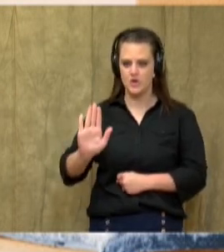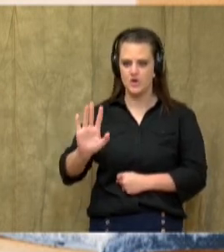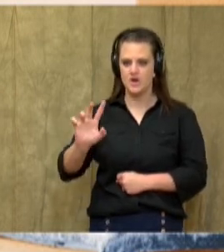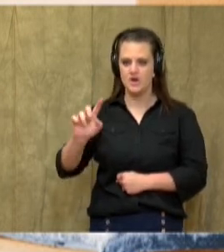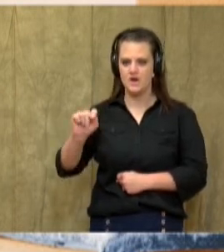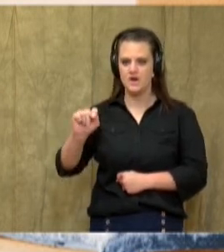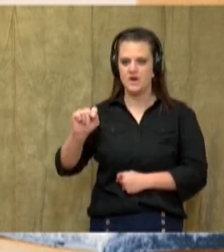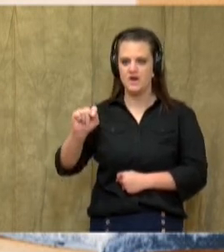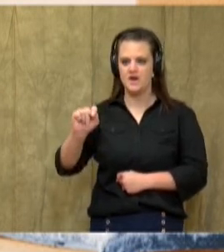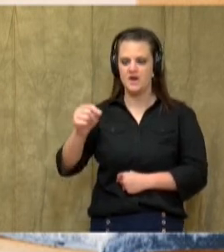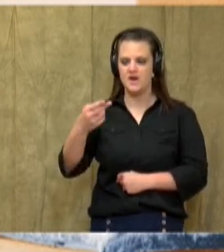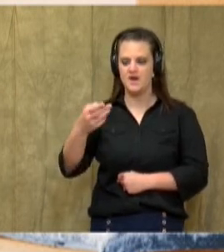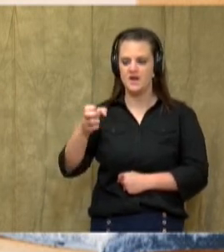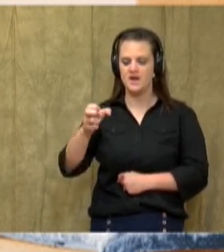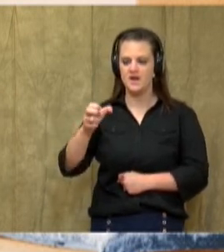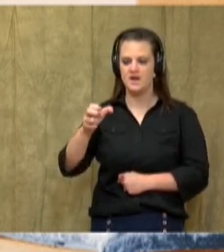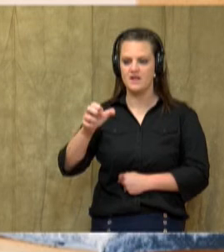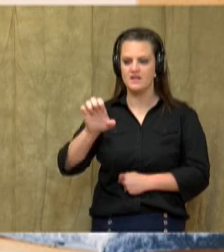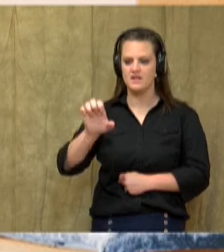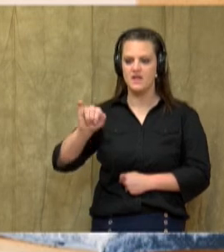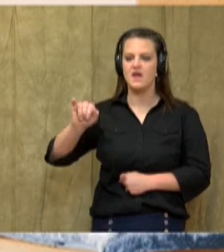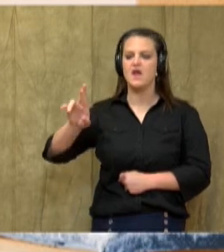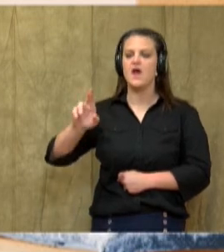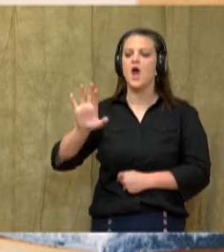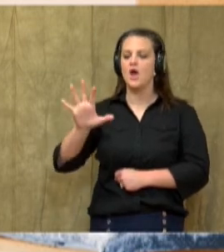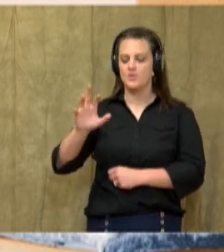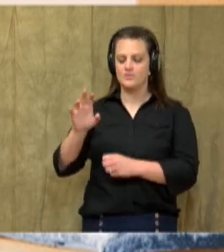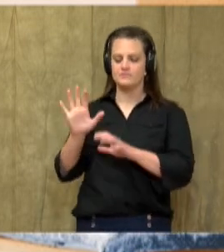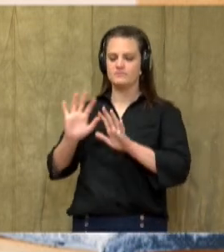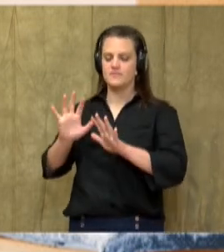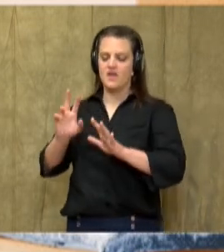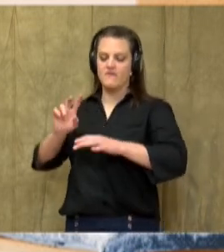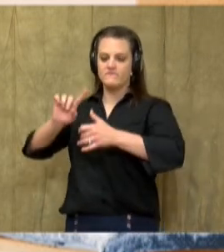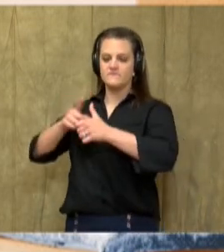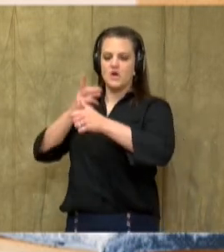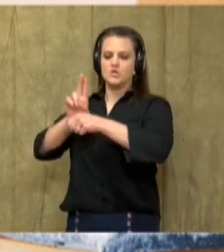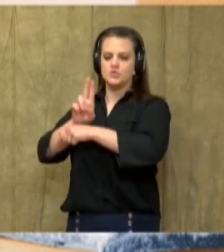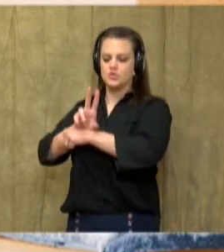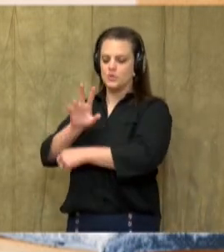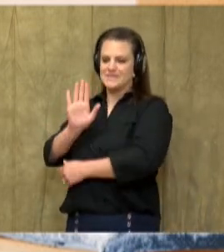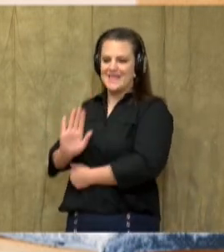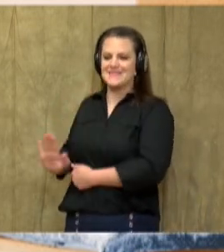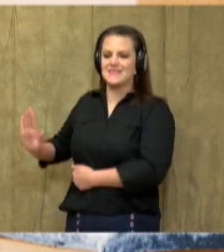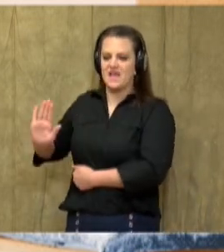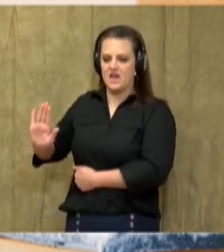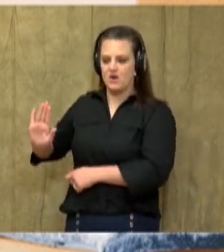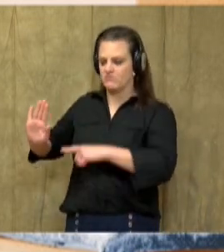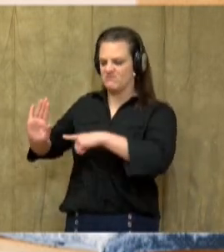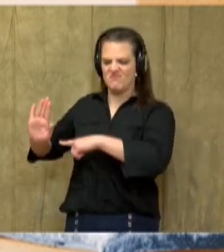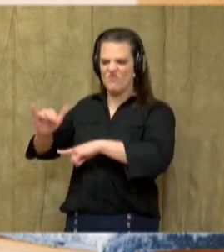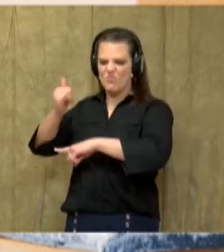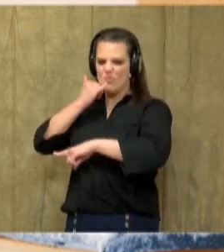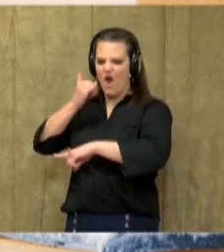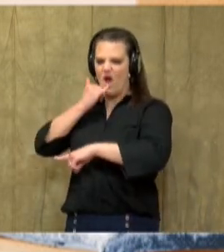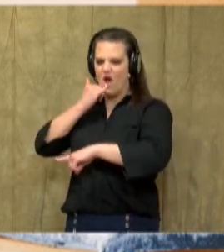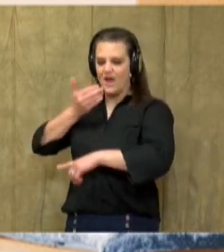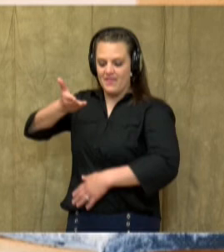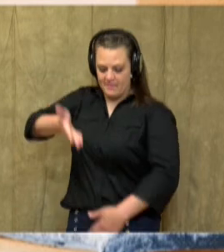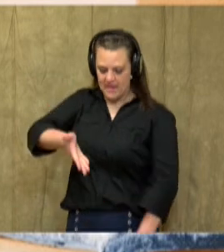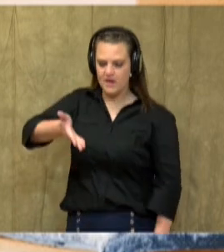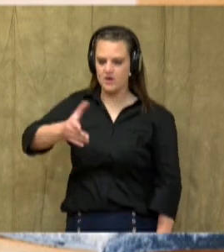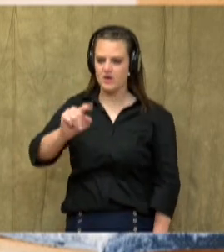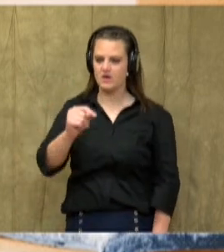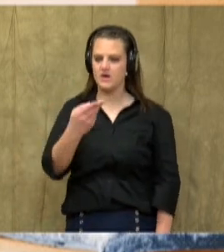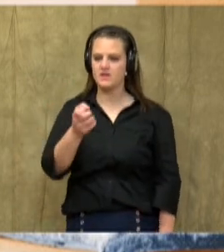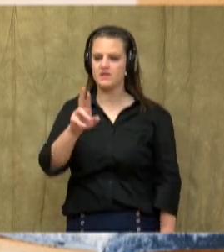There should have been location. There are 3 things wrong with these sentences. Okay, did you